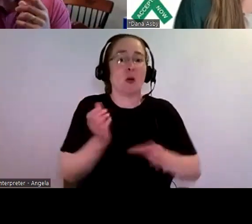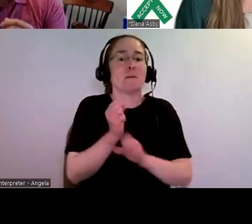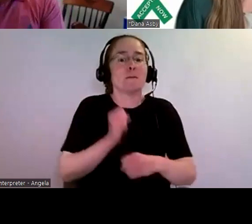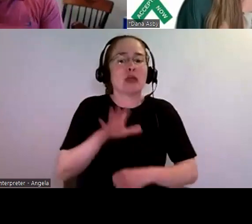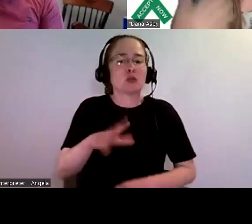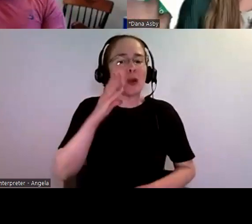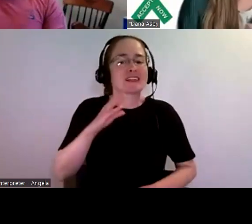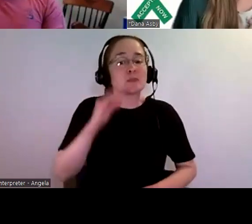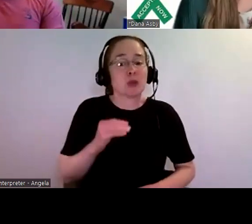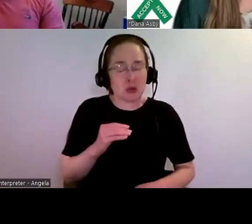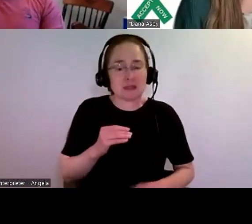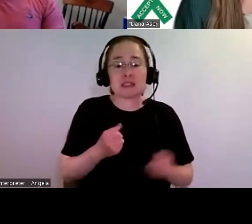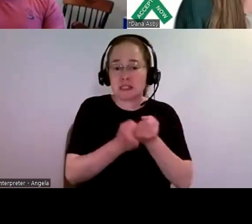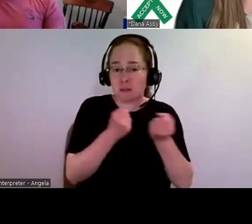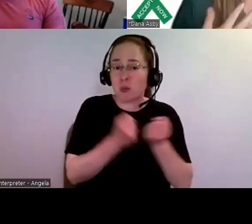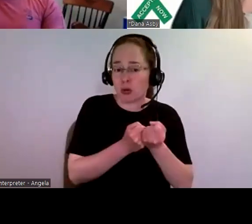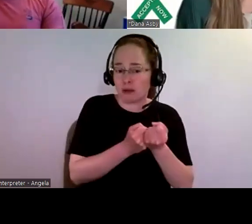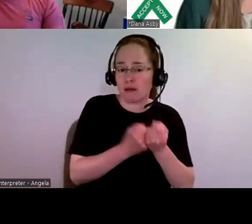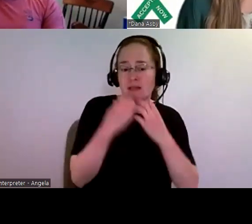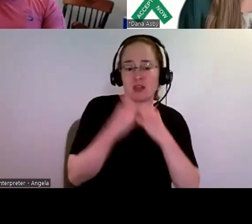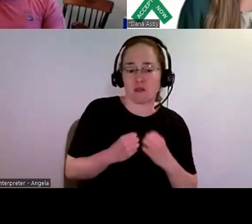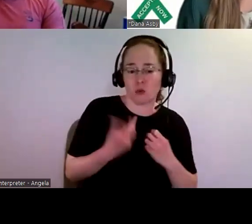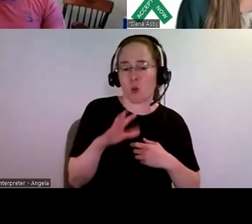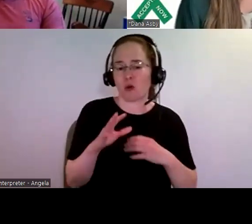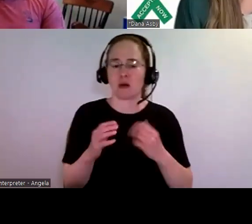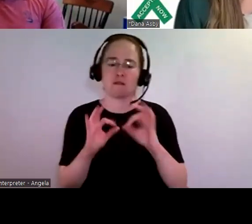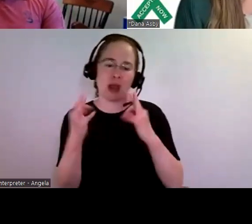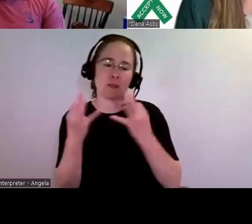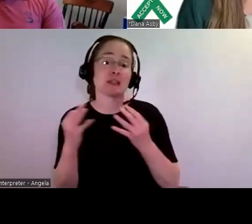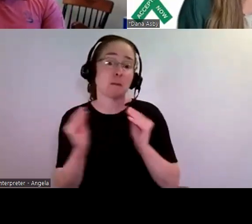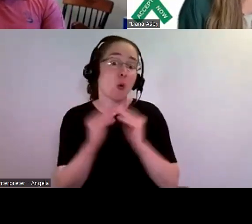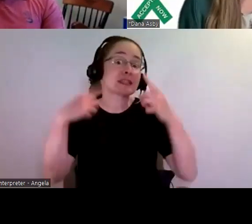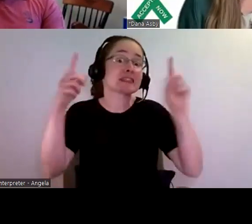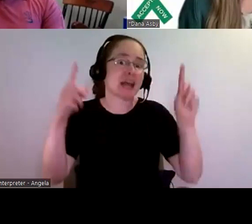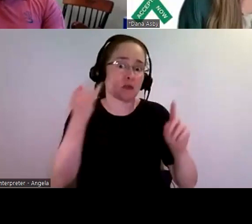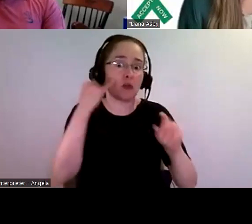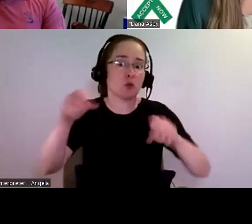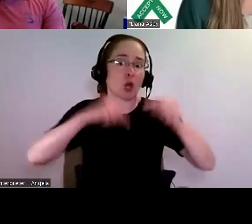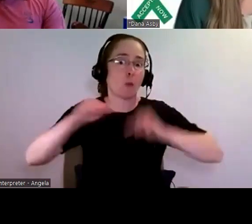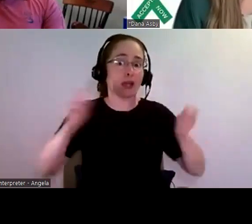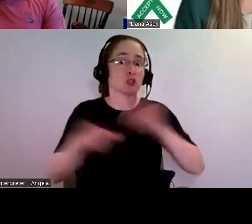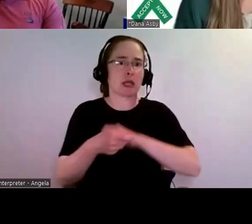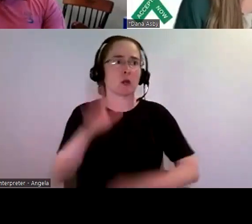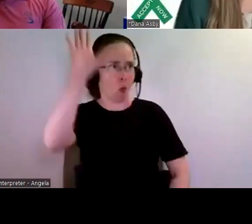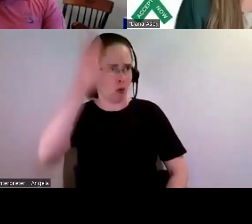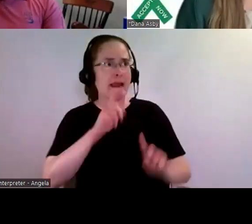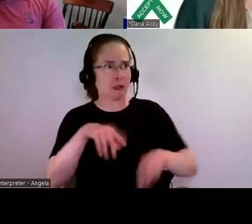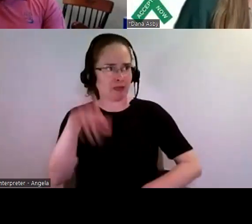experience supporting either your loved ones or families more successful? Oh, I can answer